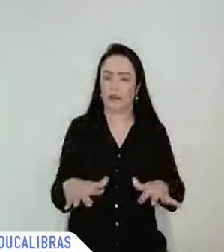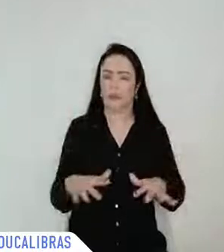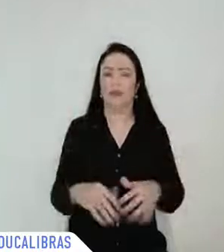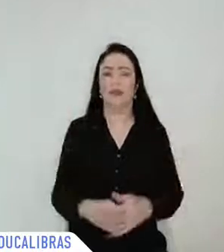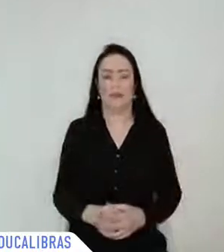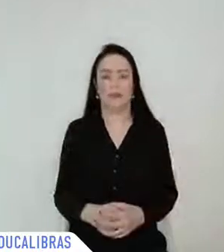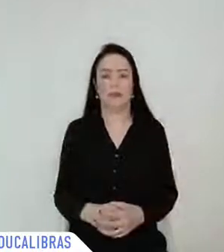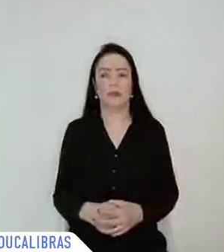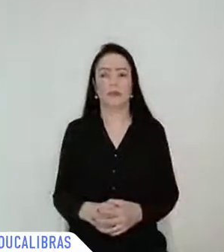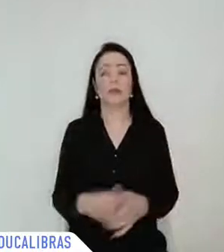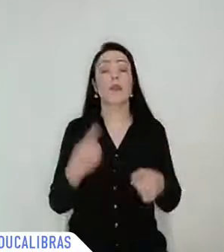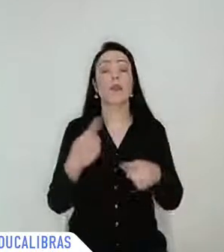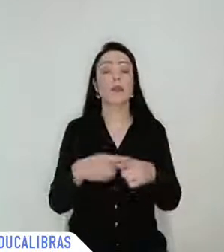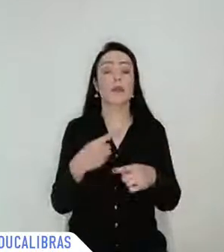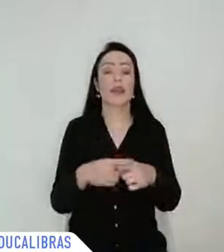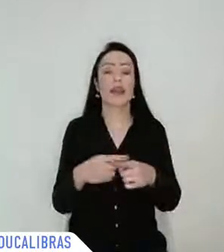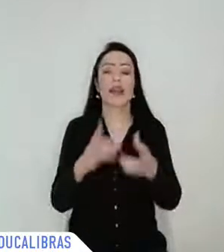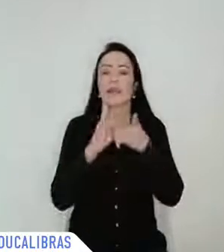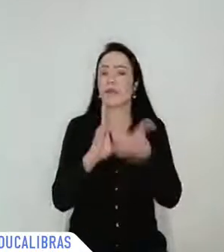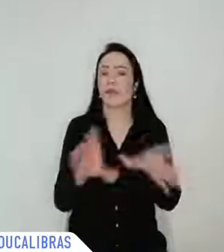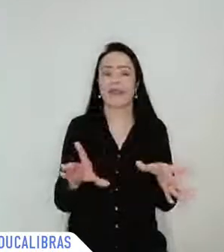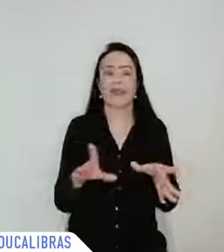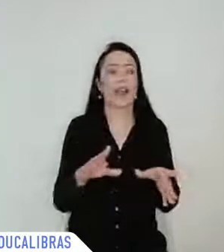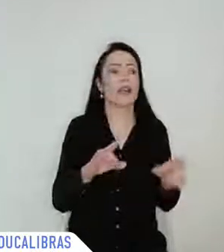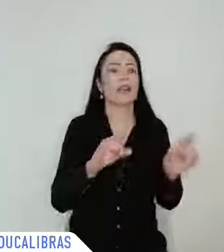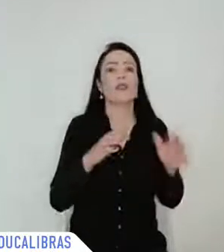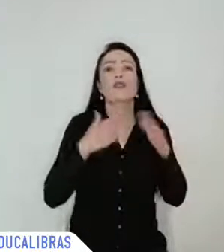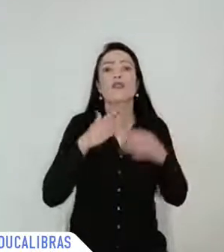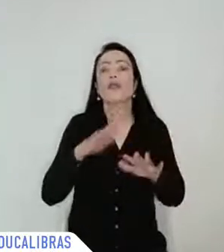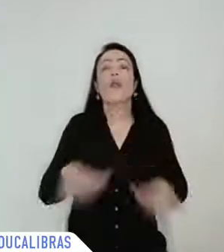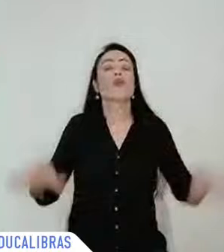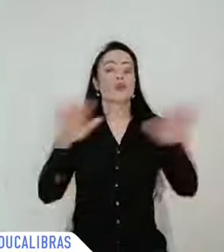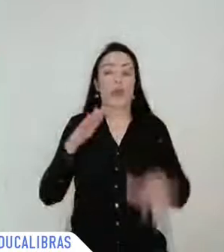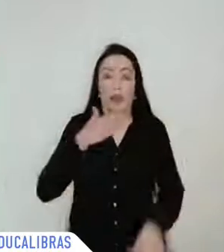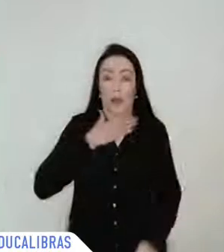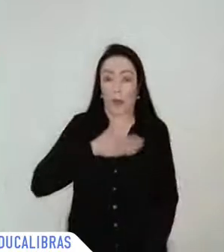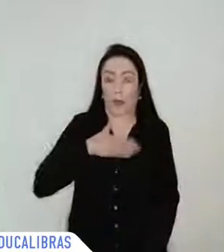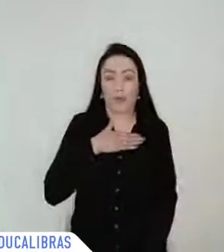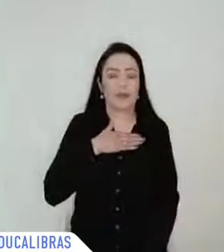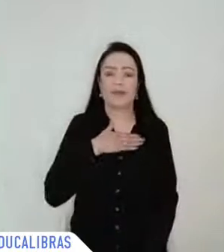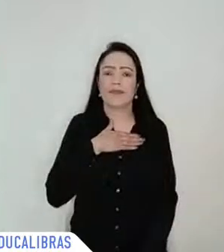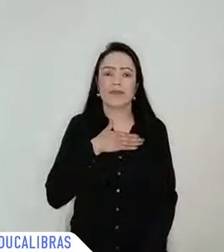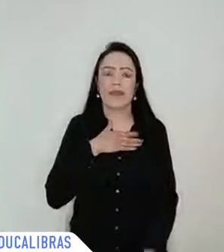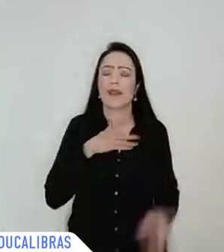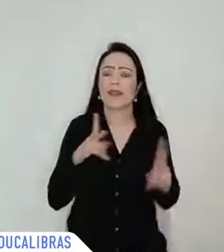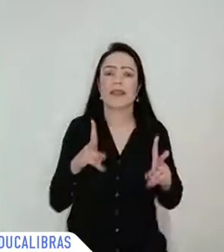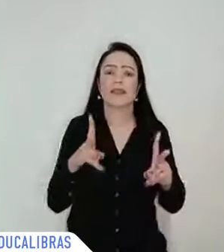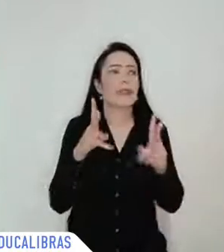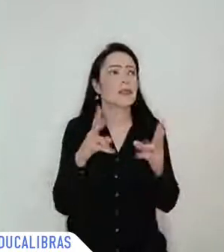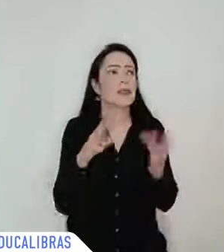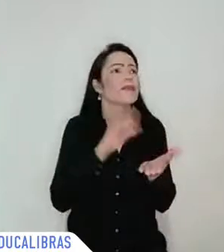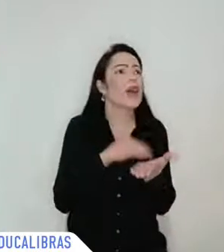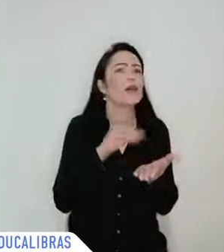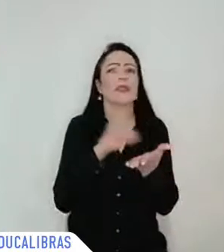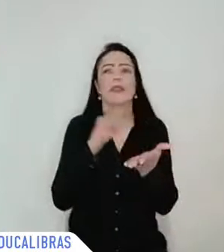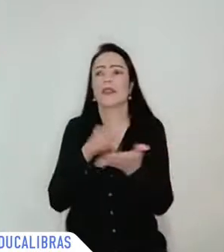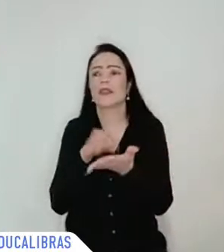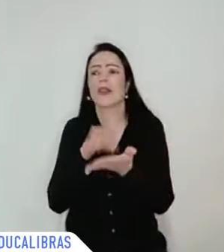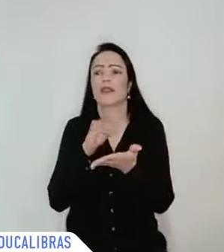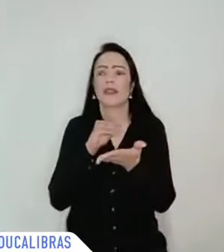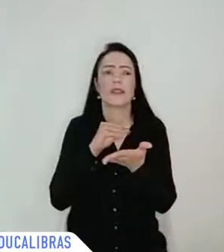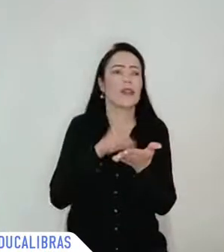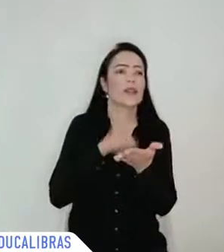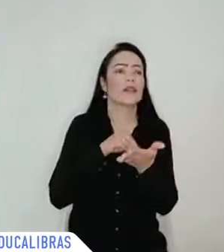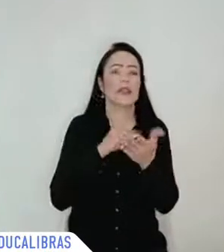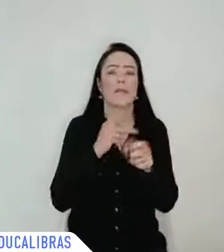crises. Democracy is a crisis in itself because it's a satisfactory place to be,